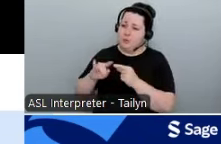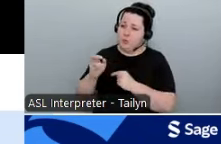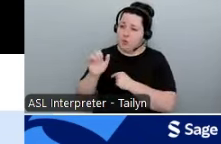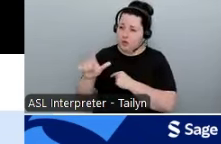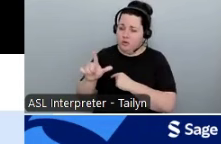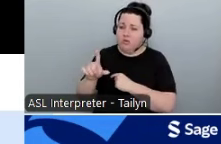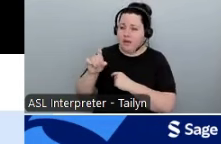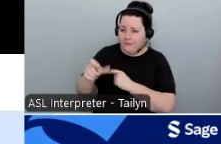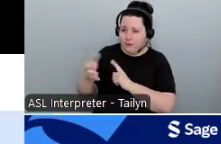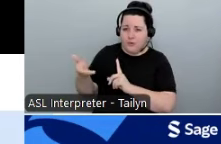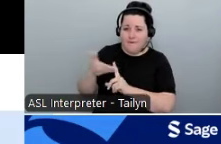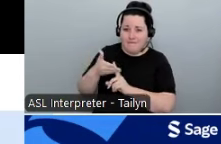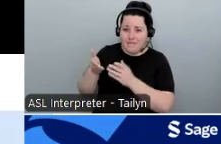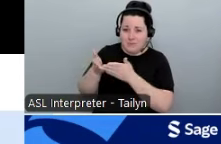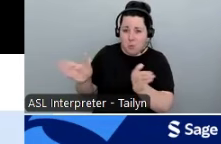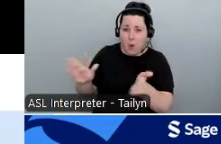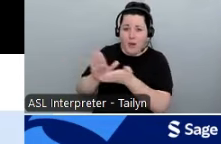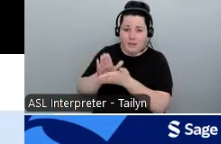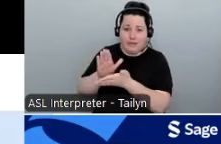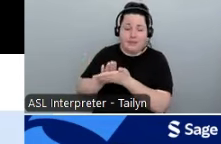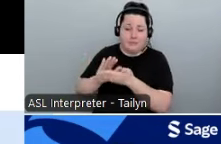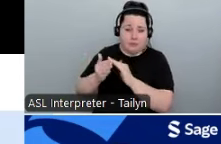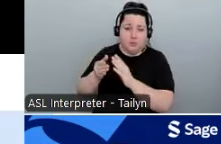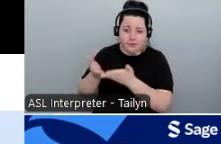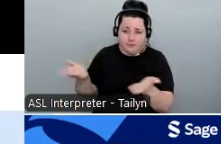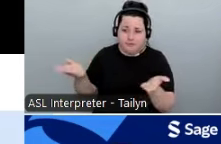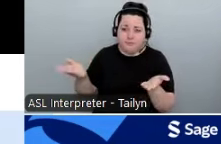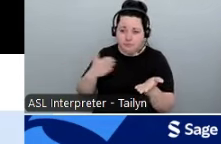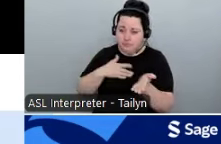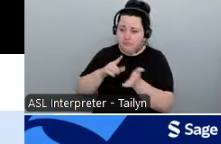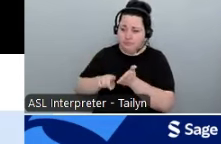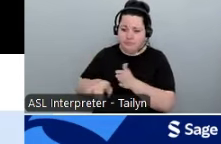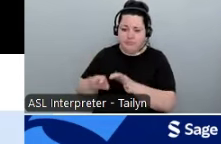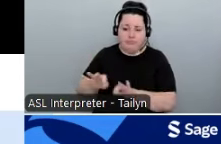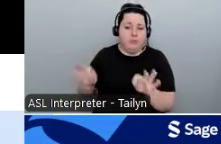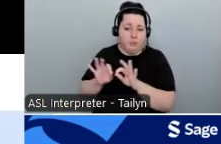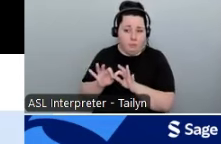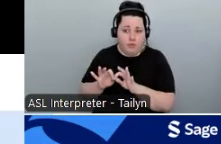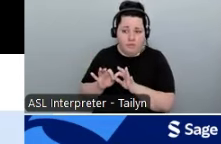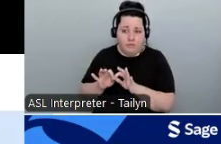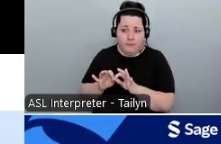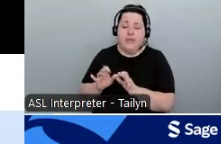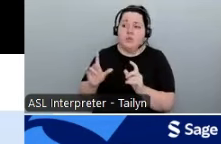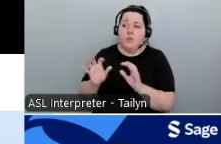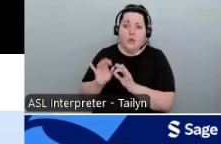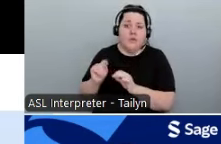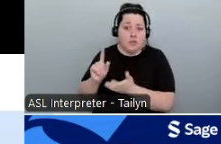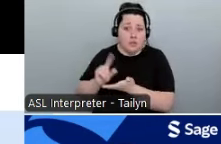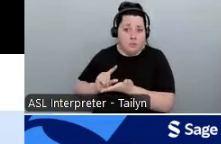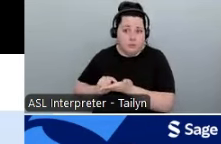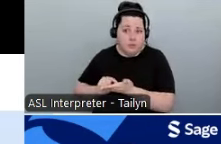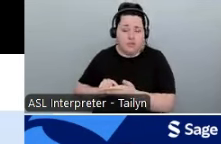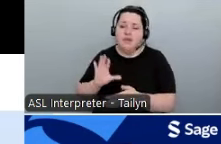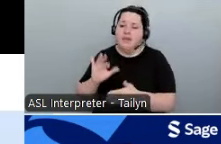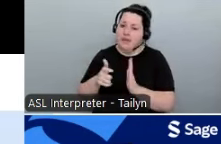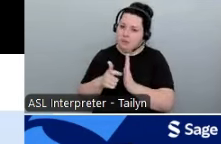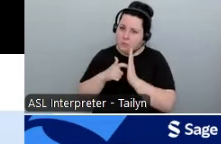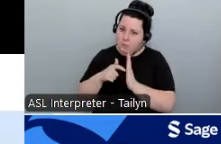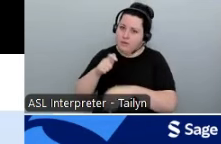the broader academic community that your research is important and worth publishing. This takes time.